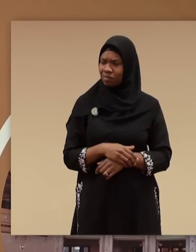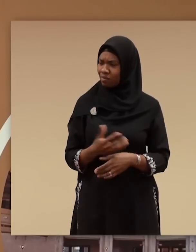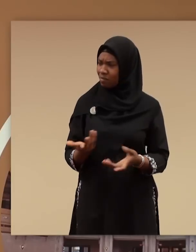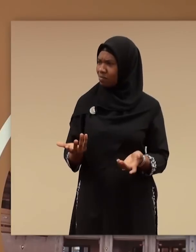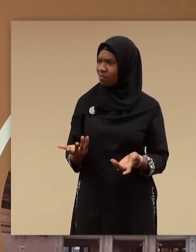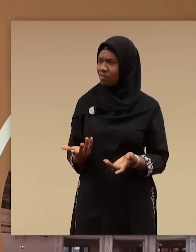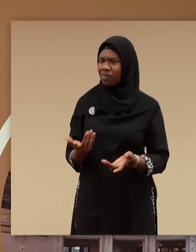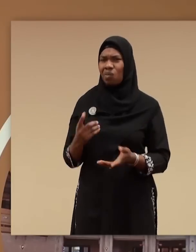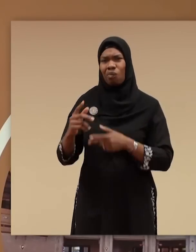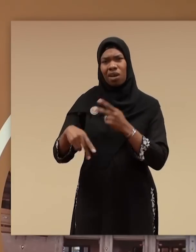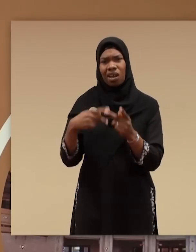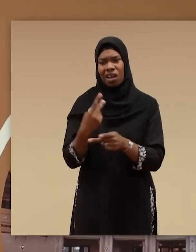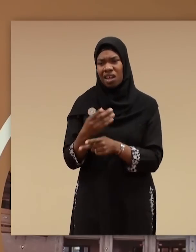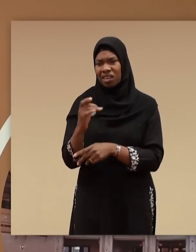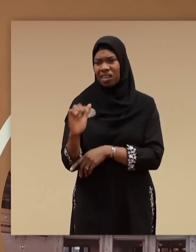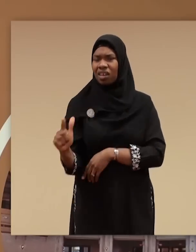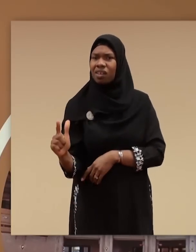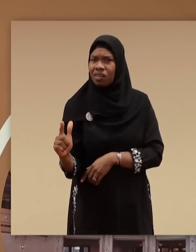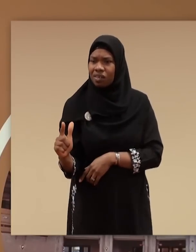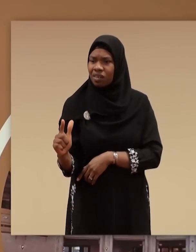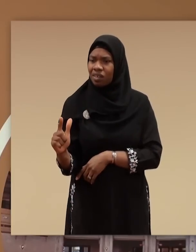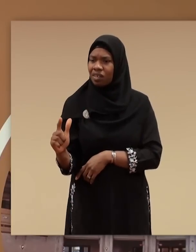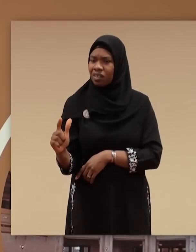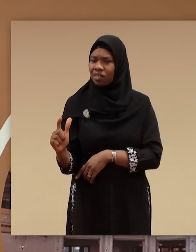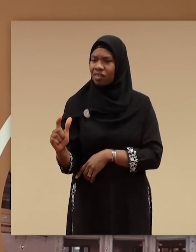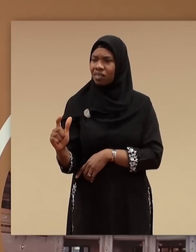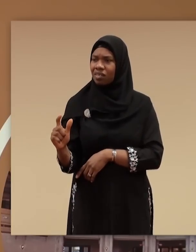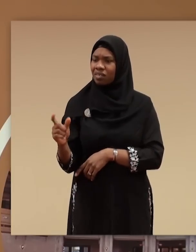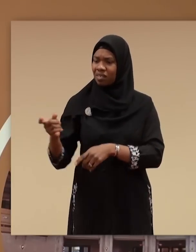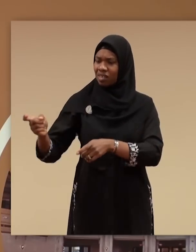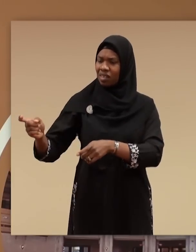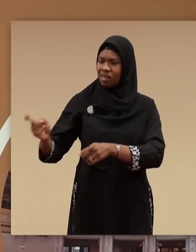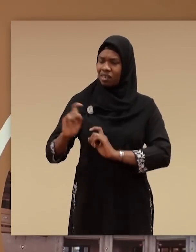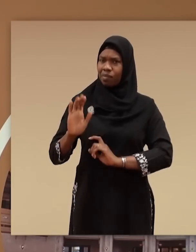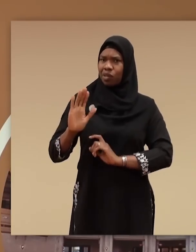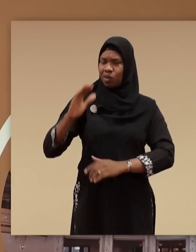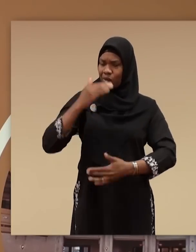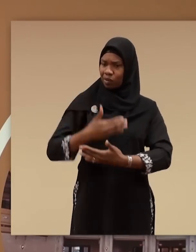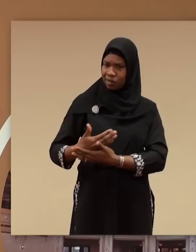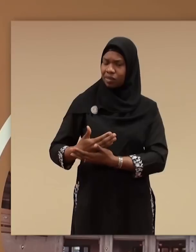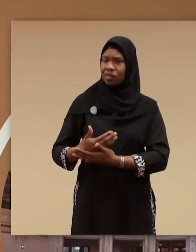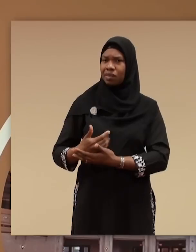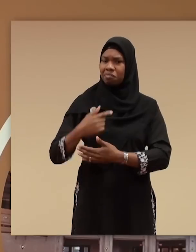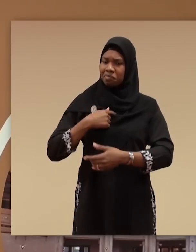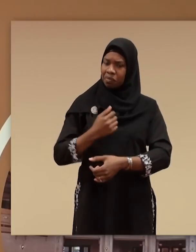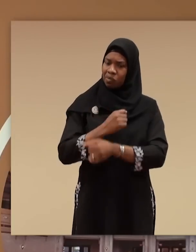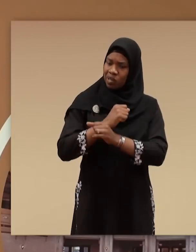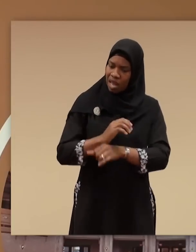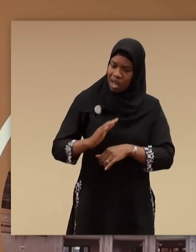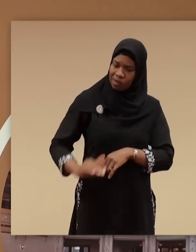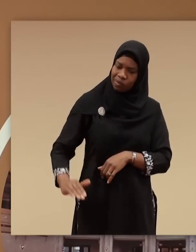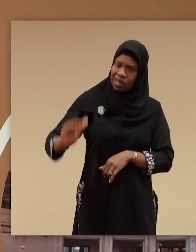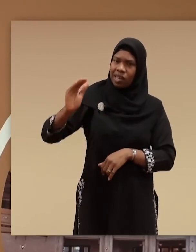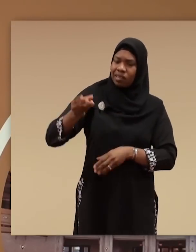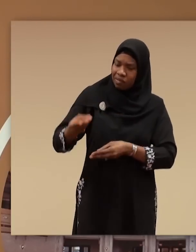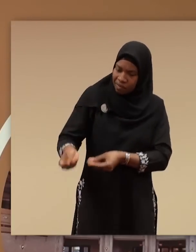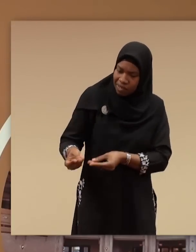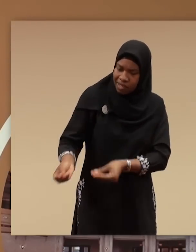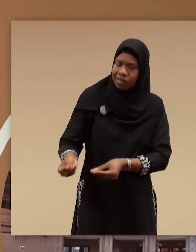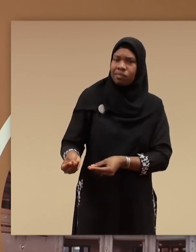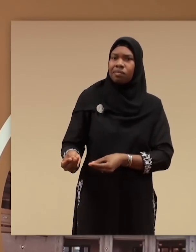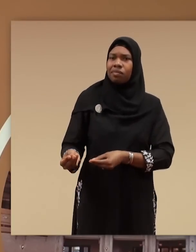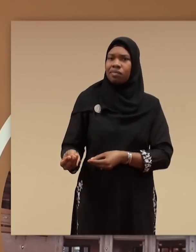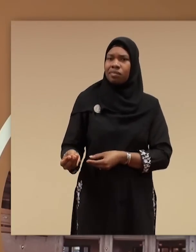protect him and take care of him, and I give you my own son. He's the son of his brother. So you take him and kill